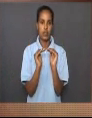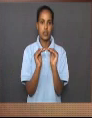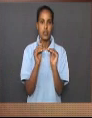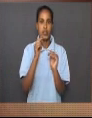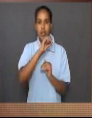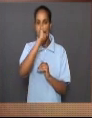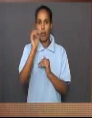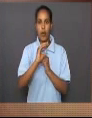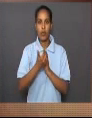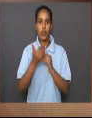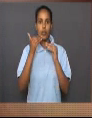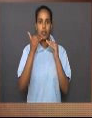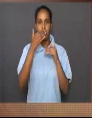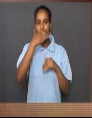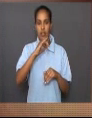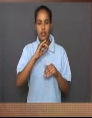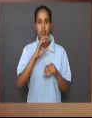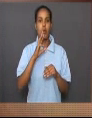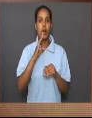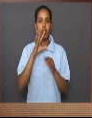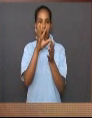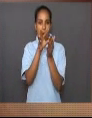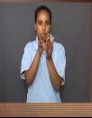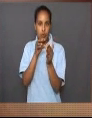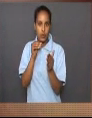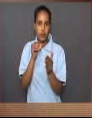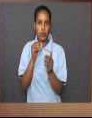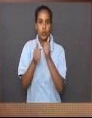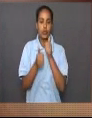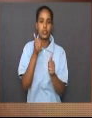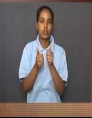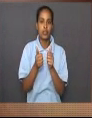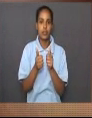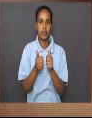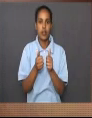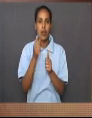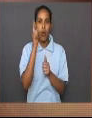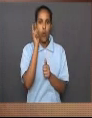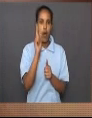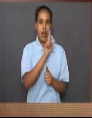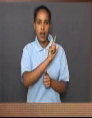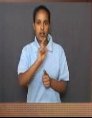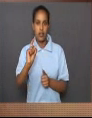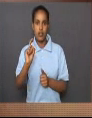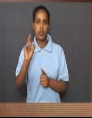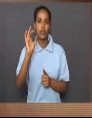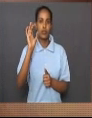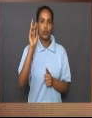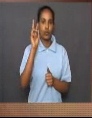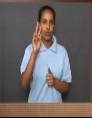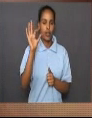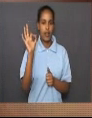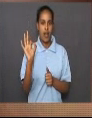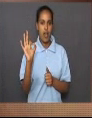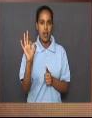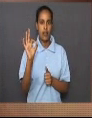change equals the amount of heat that the water absorbed, which is